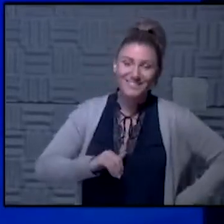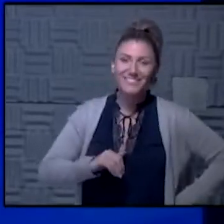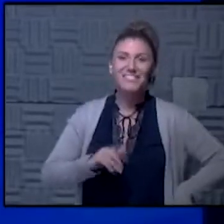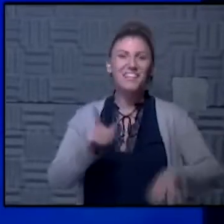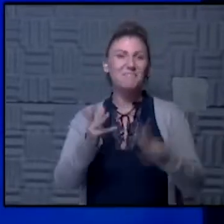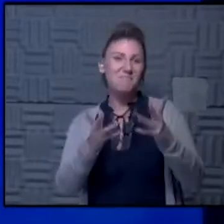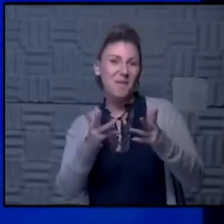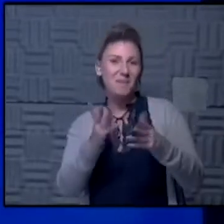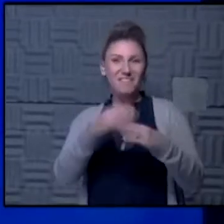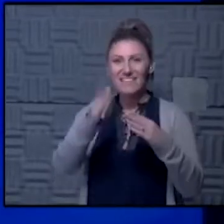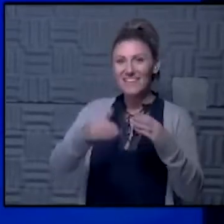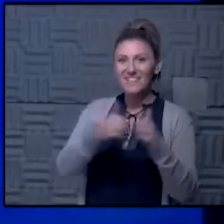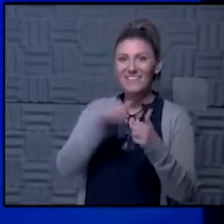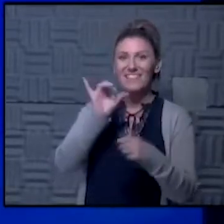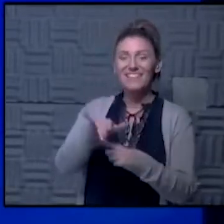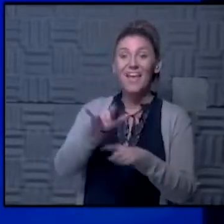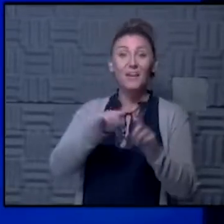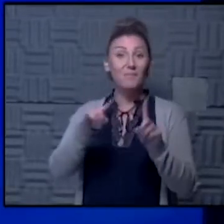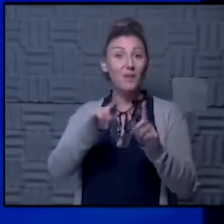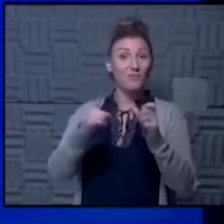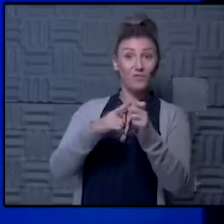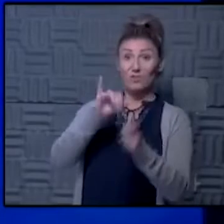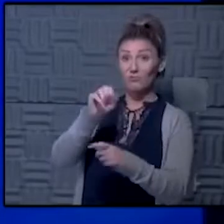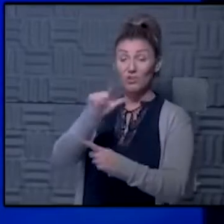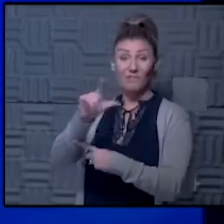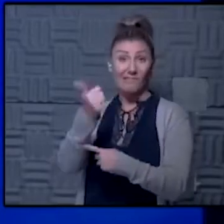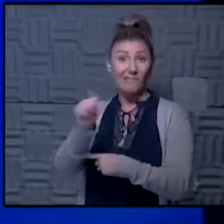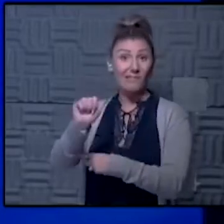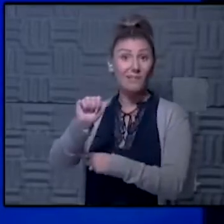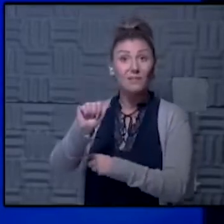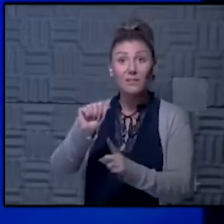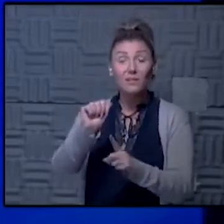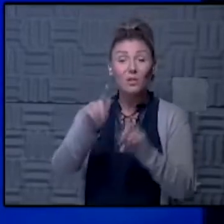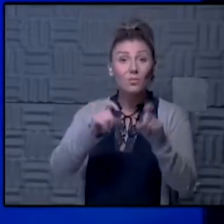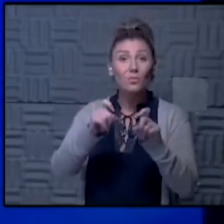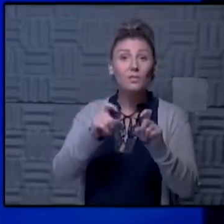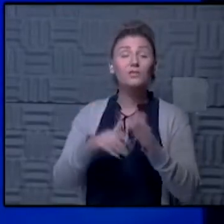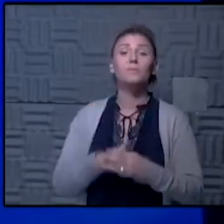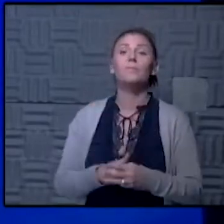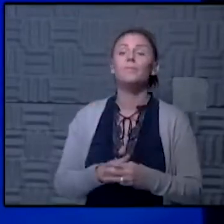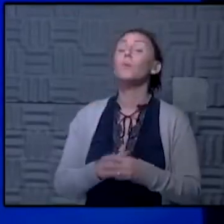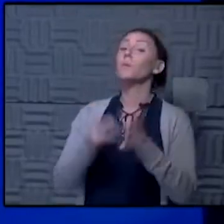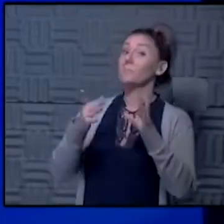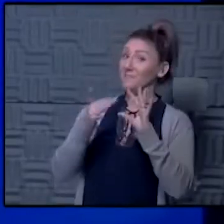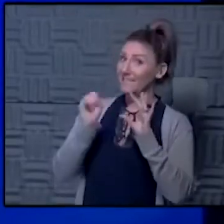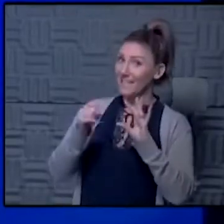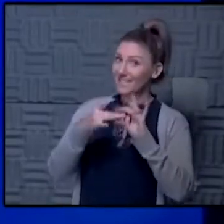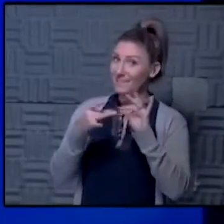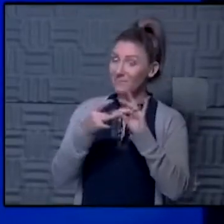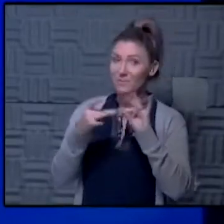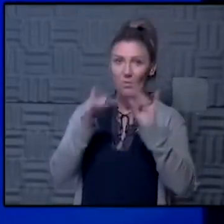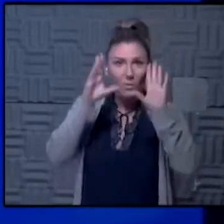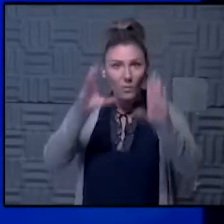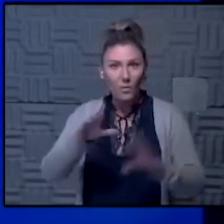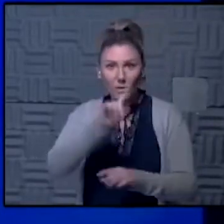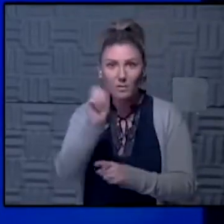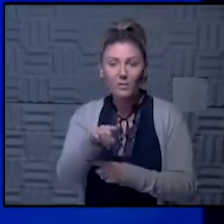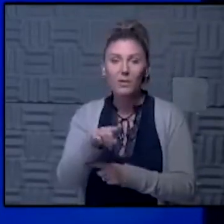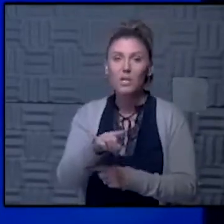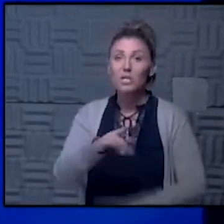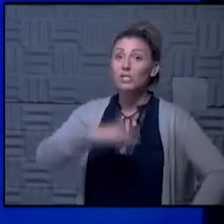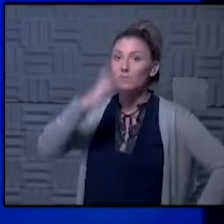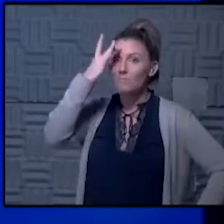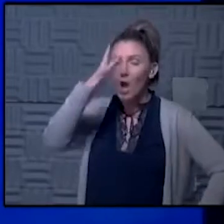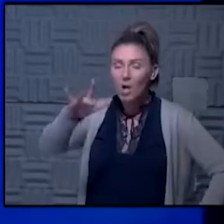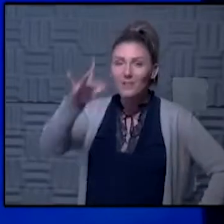maybe try to end on that. But first, Jill, any questions from the community today? Yeah, speaking of great questions,